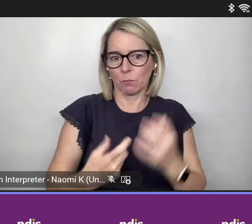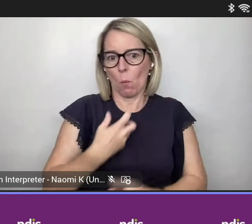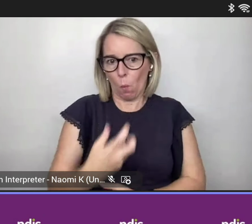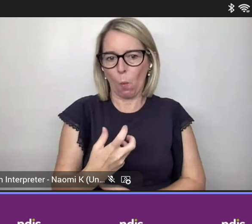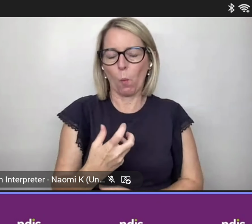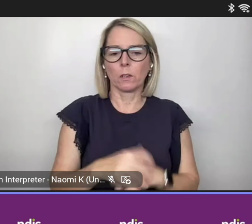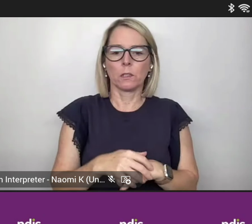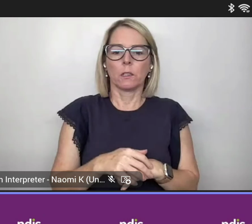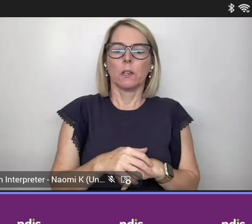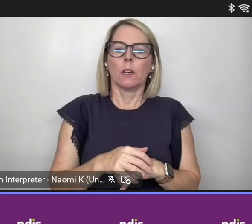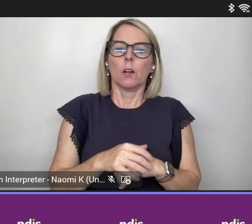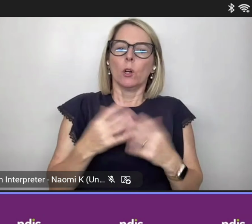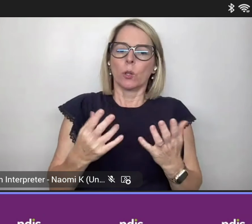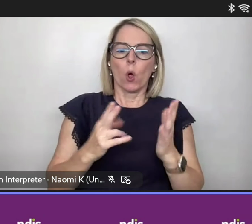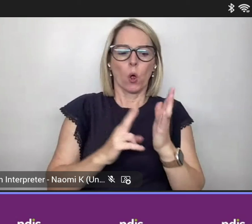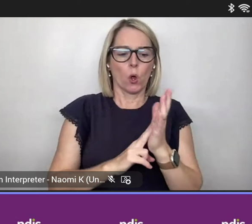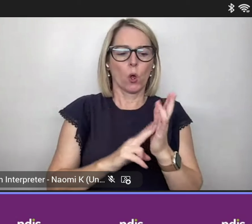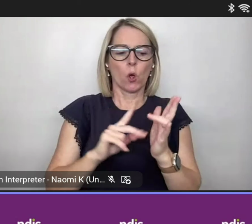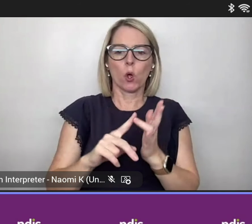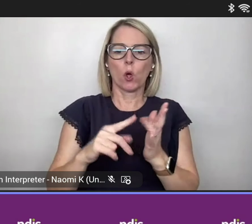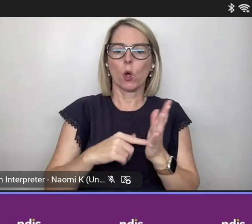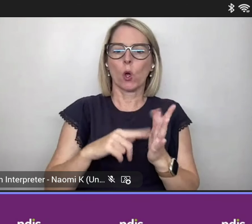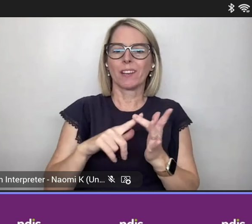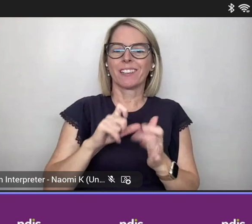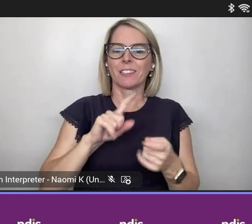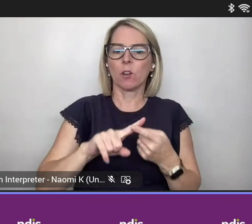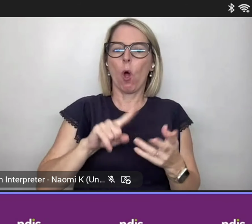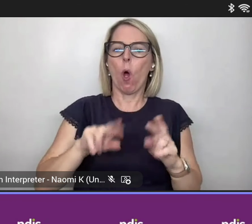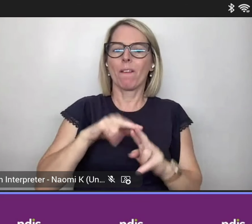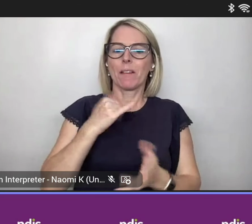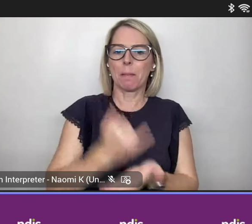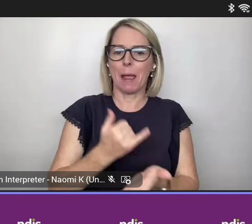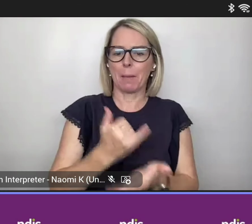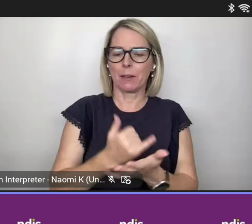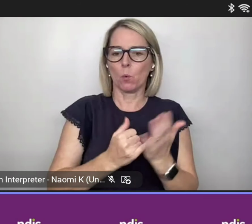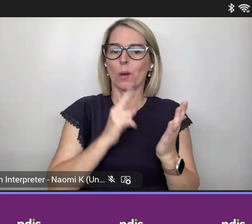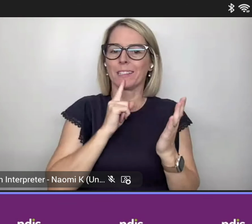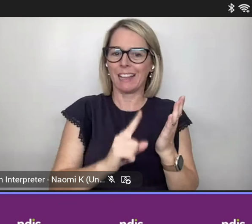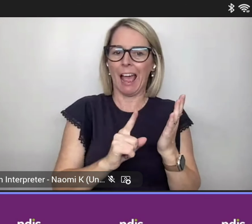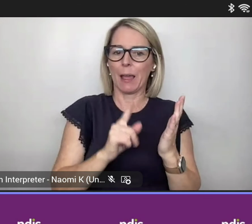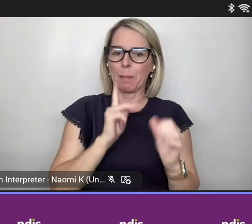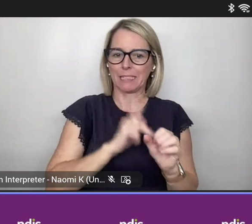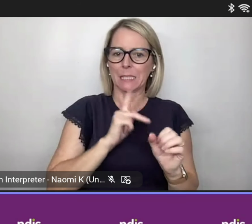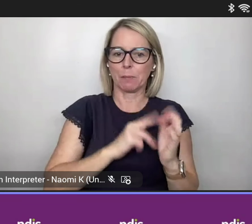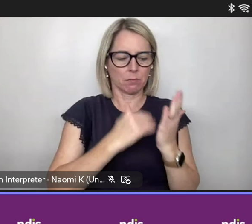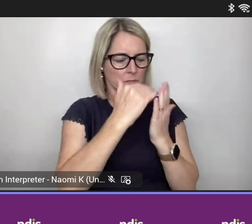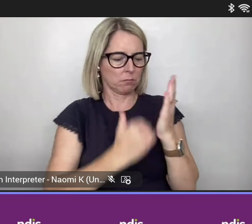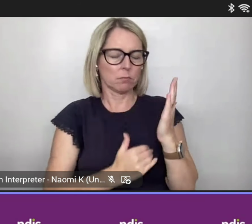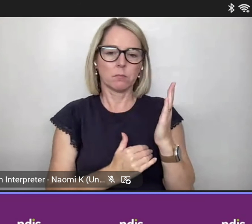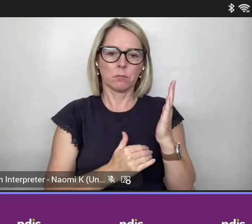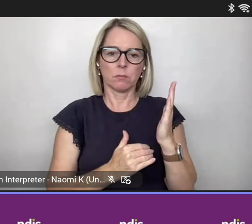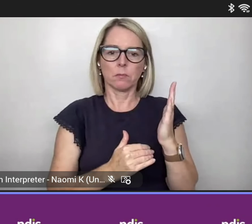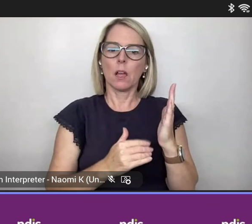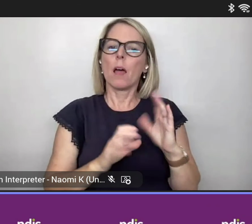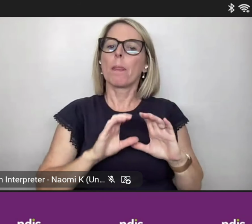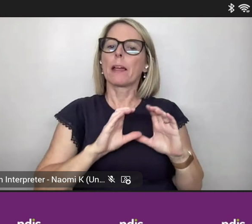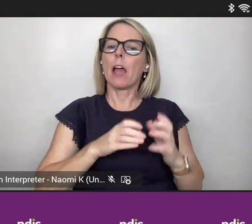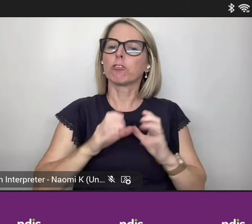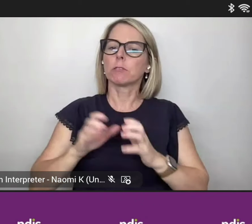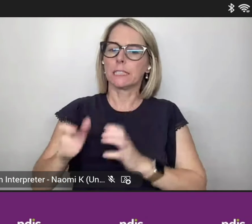The notice of impairments will tell the NDIS participant all the categories of the impairment that relate to